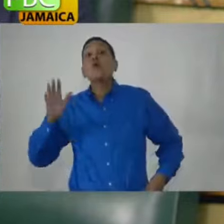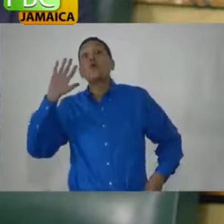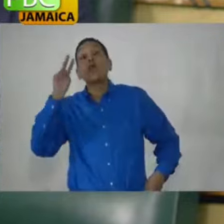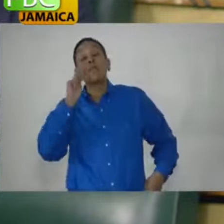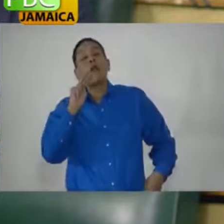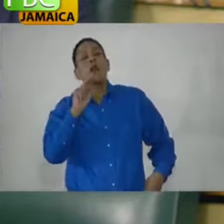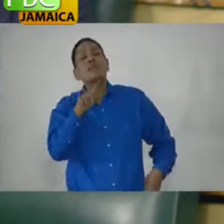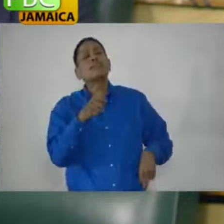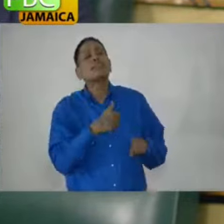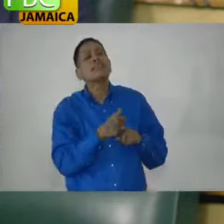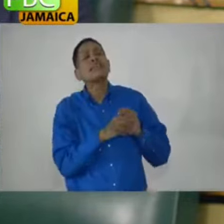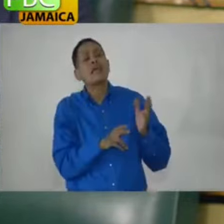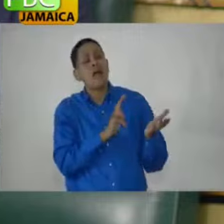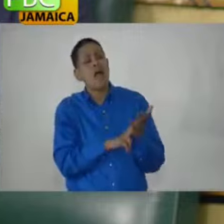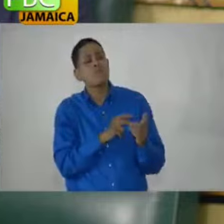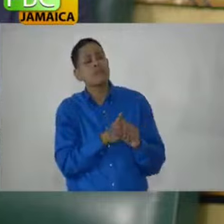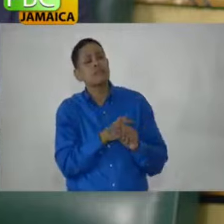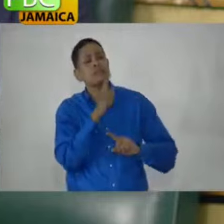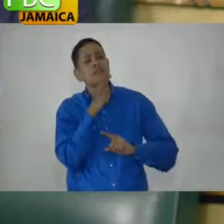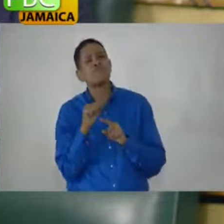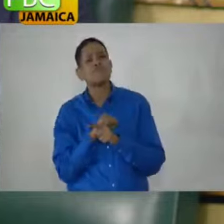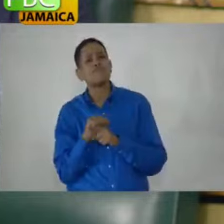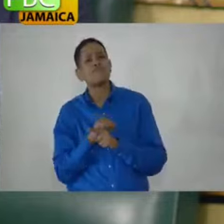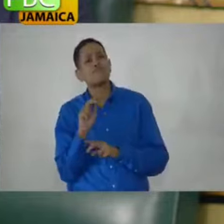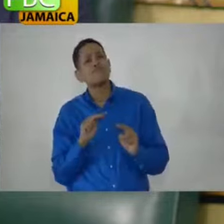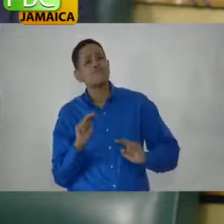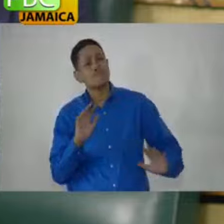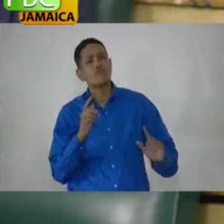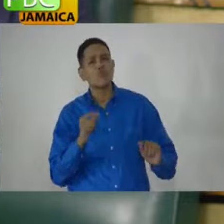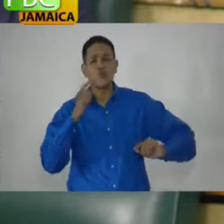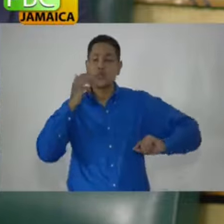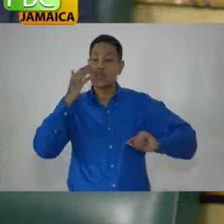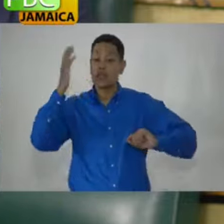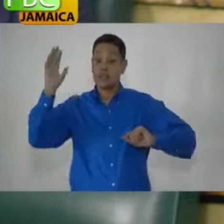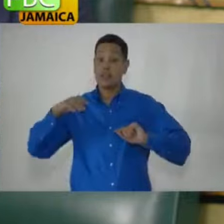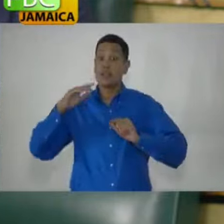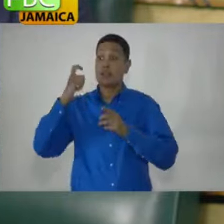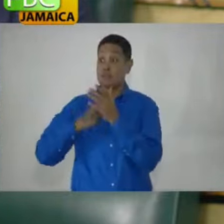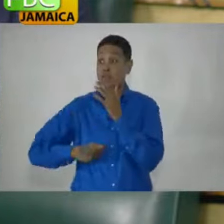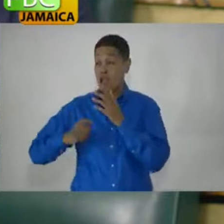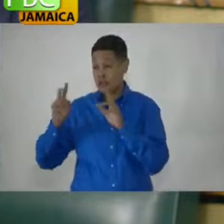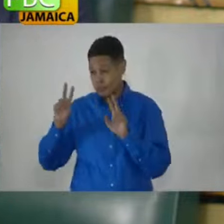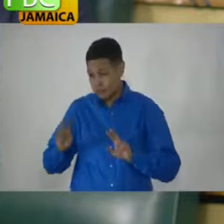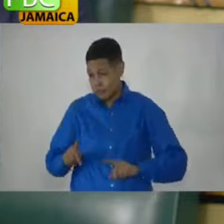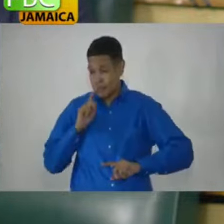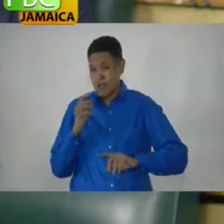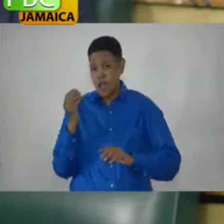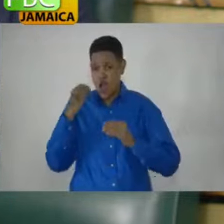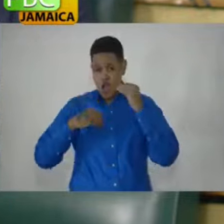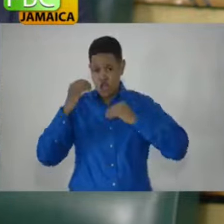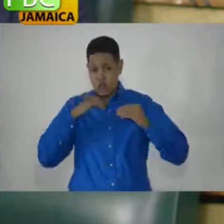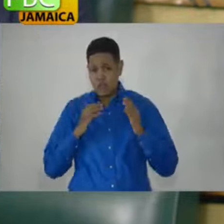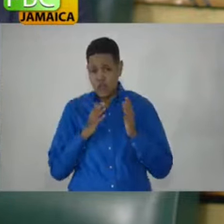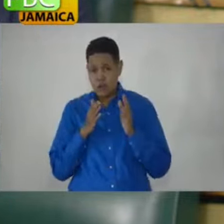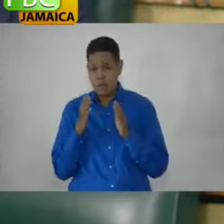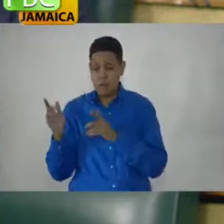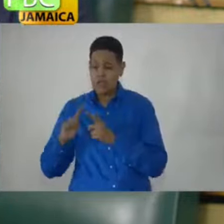monitor this application in practice, its effect on prices, on consumption patterns,